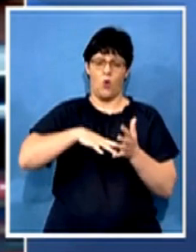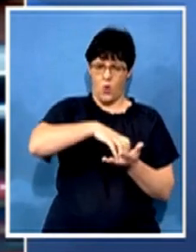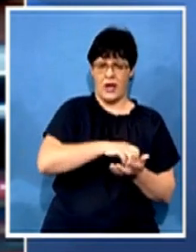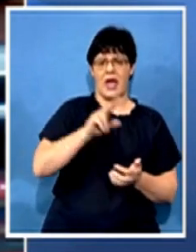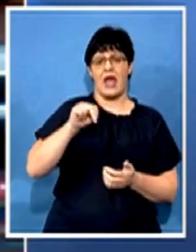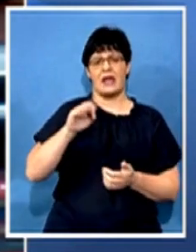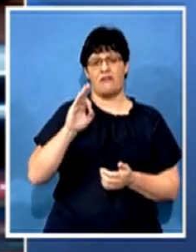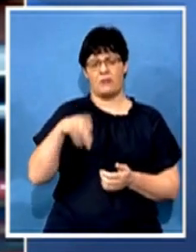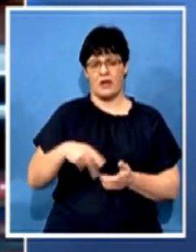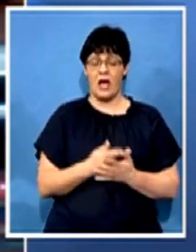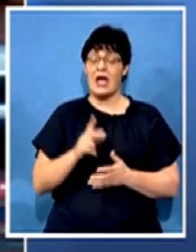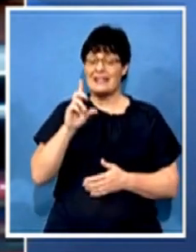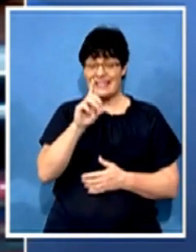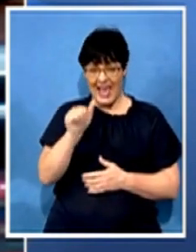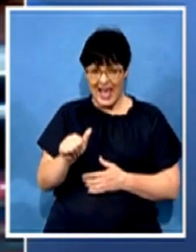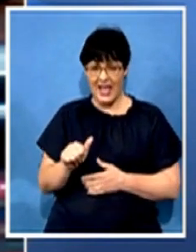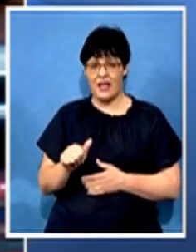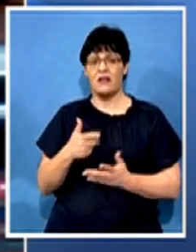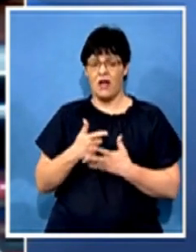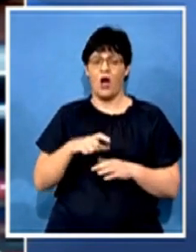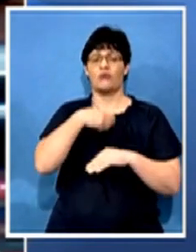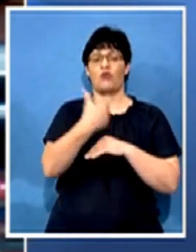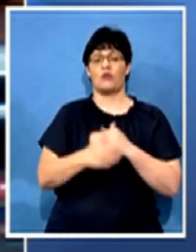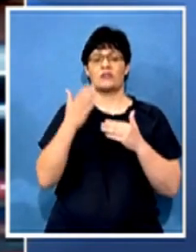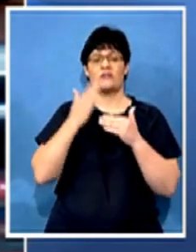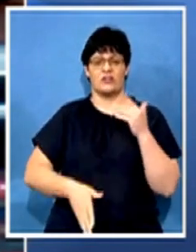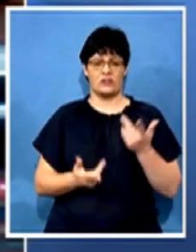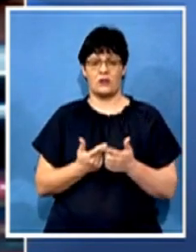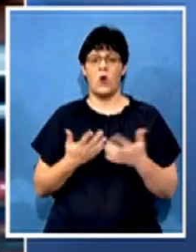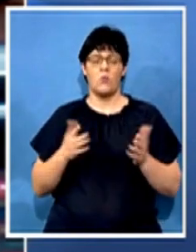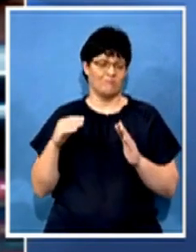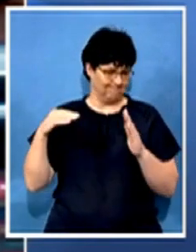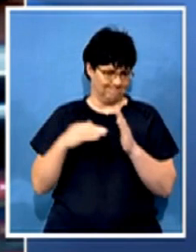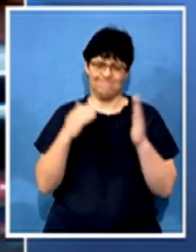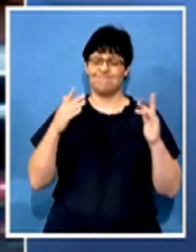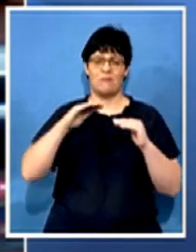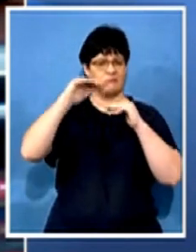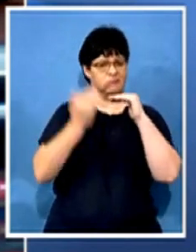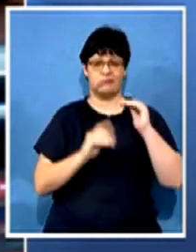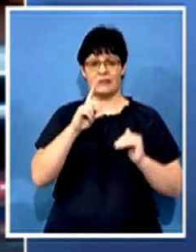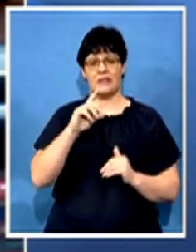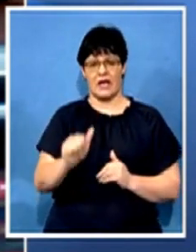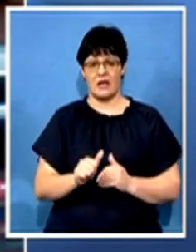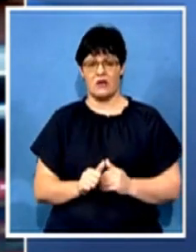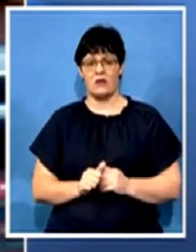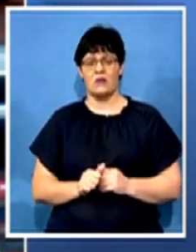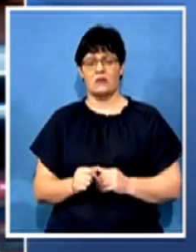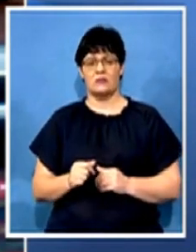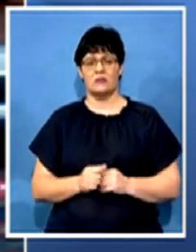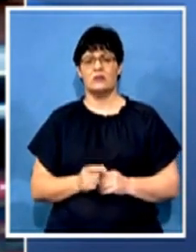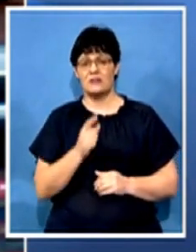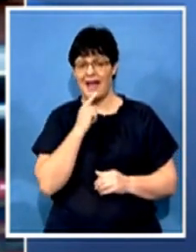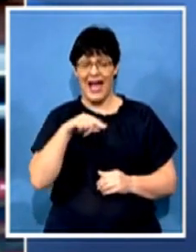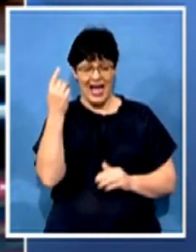concluded Congress has caused a dent on the DA. And in fact, I was saying to other media houses that it was